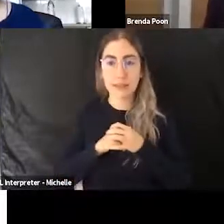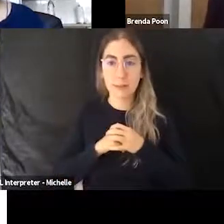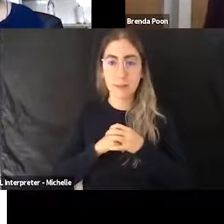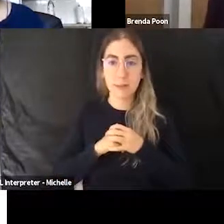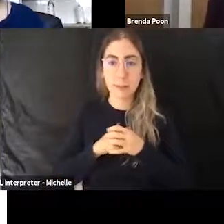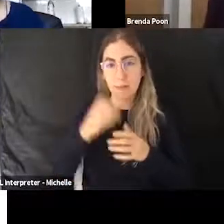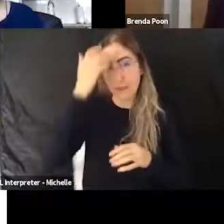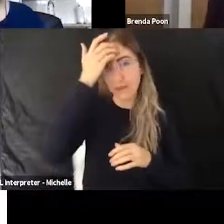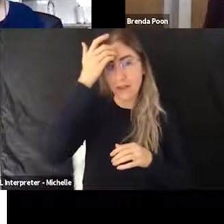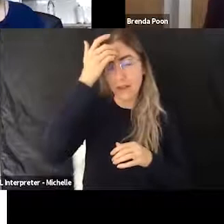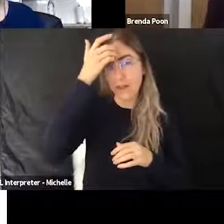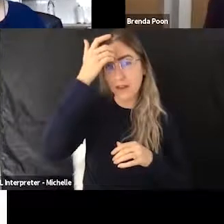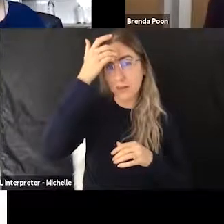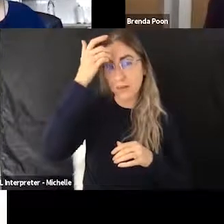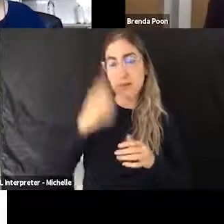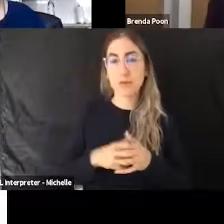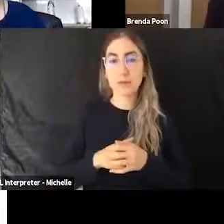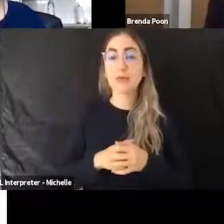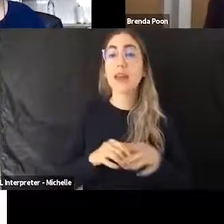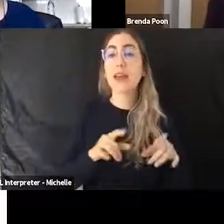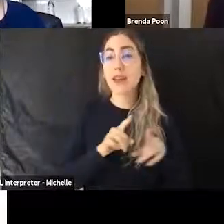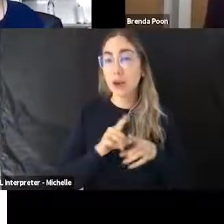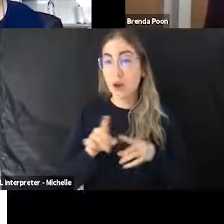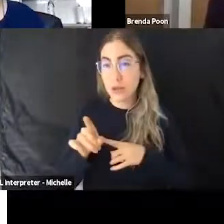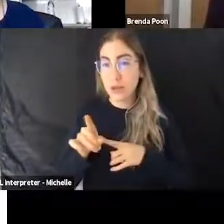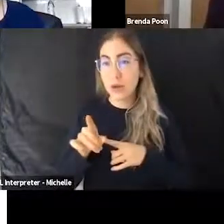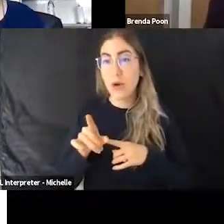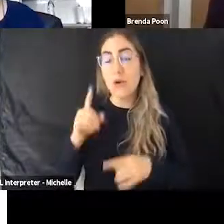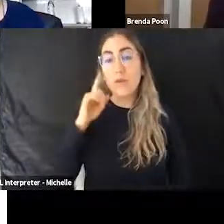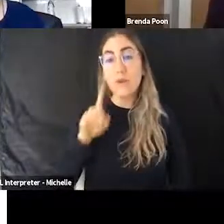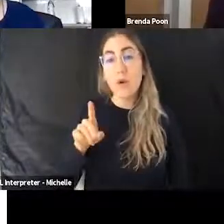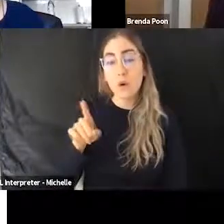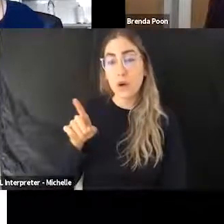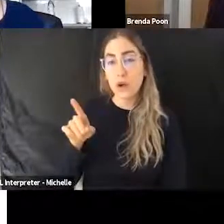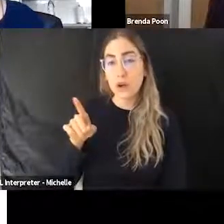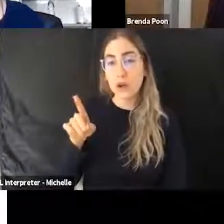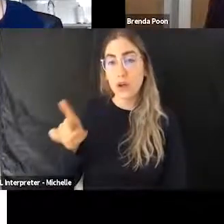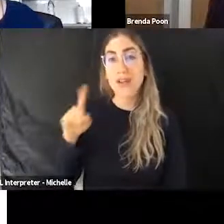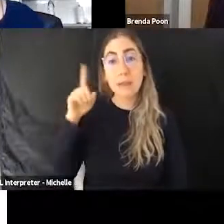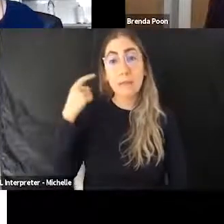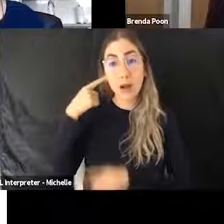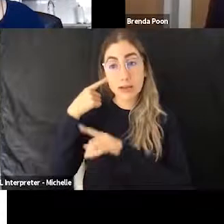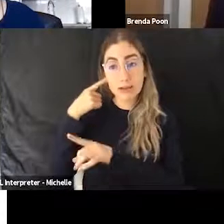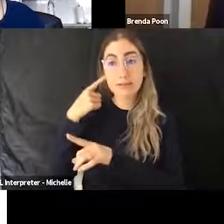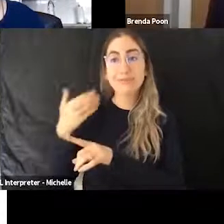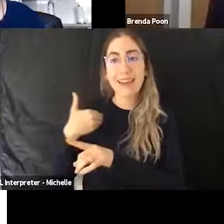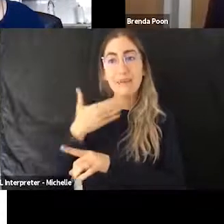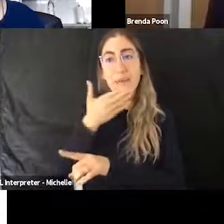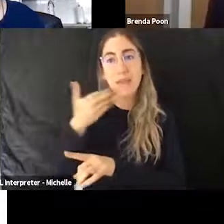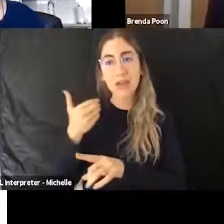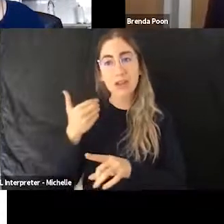in the text data was also the need for employers to have better enforcement of those